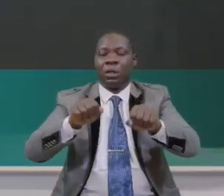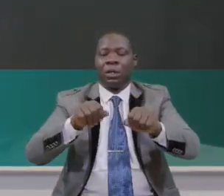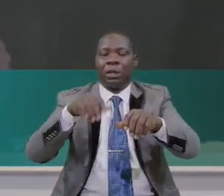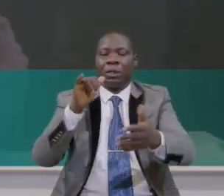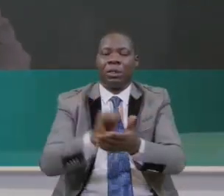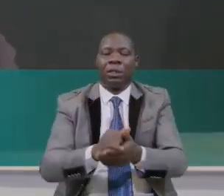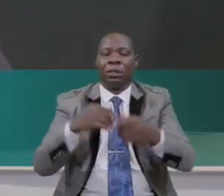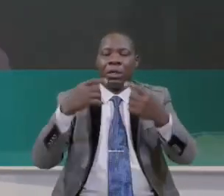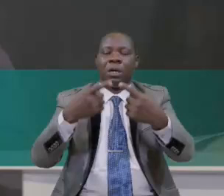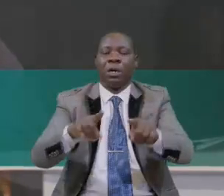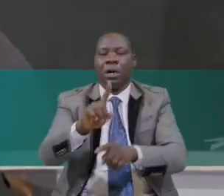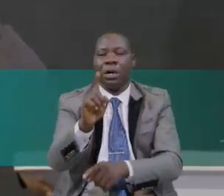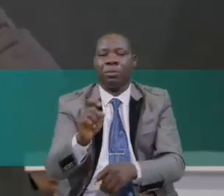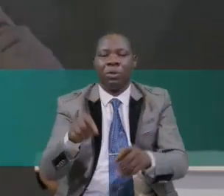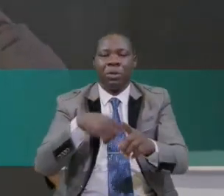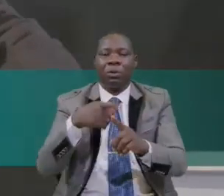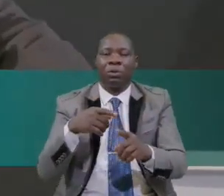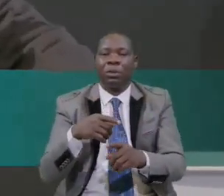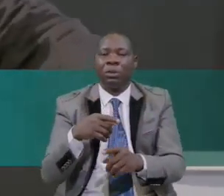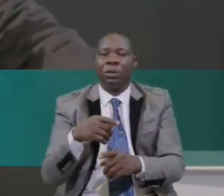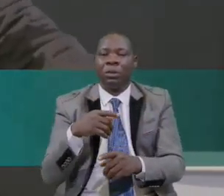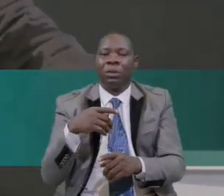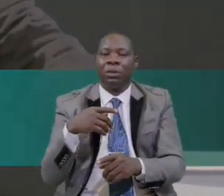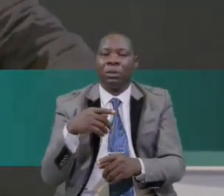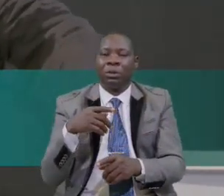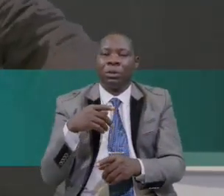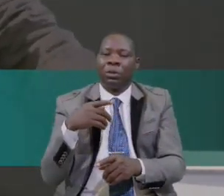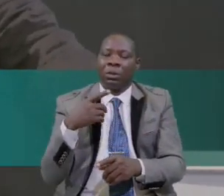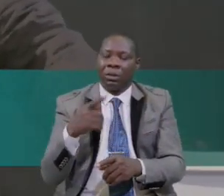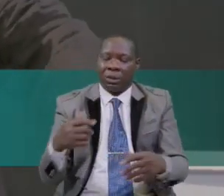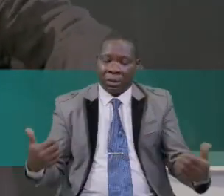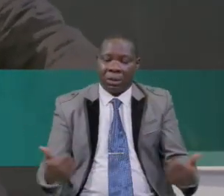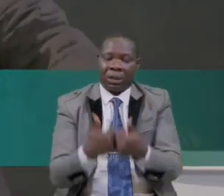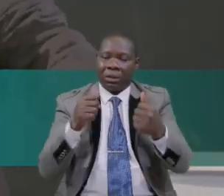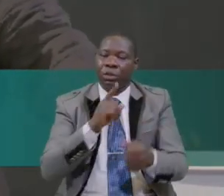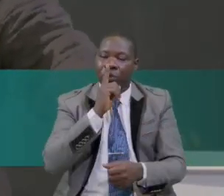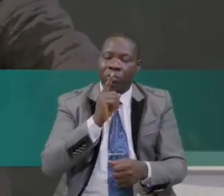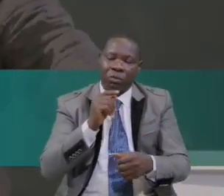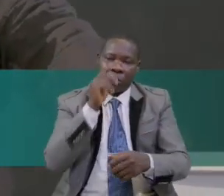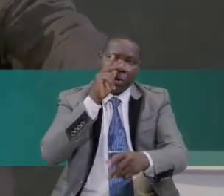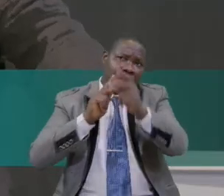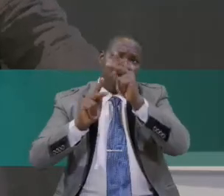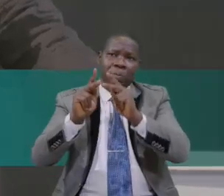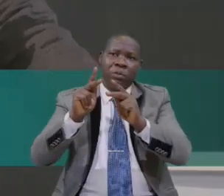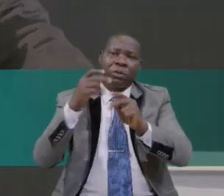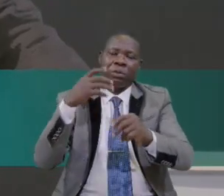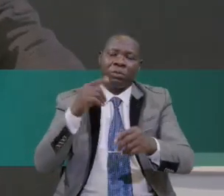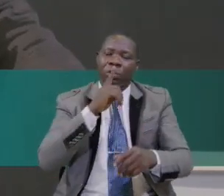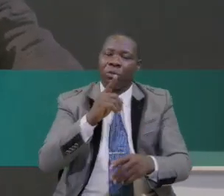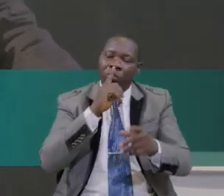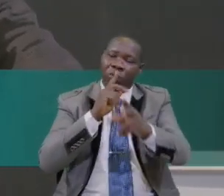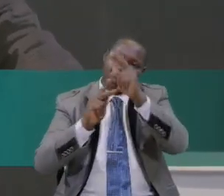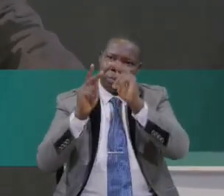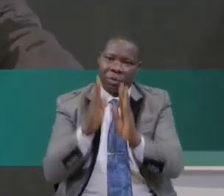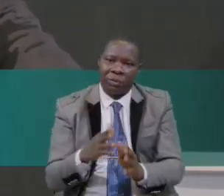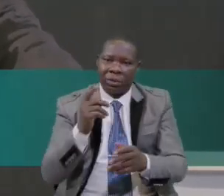they challenged the real prophecy of a real prophet, the prophet said, what I